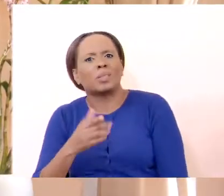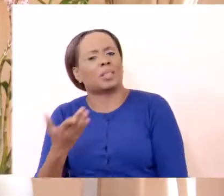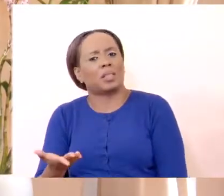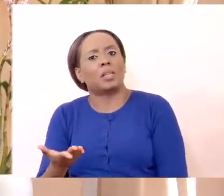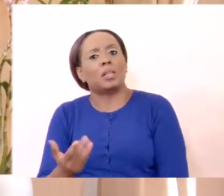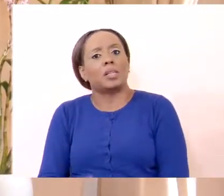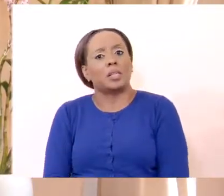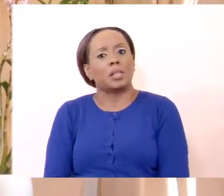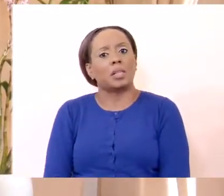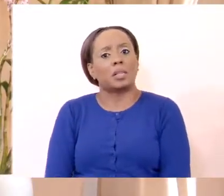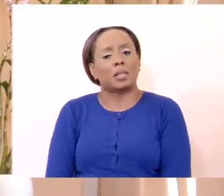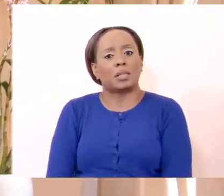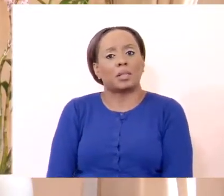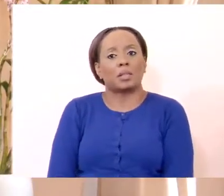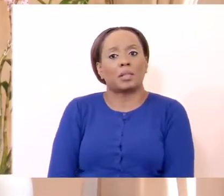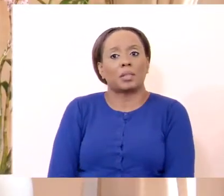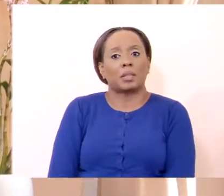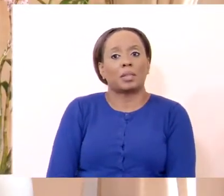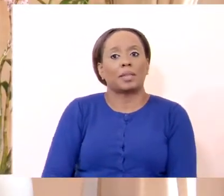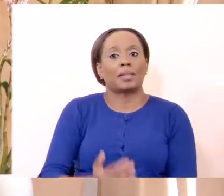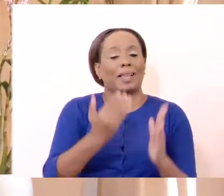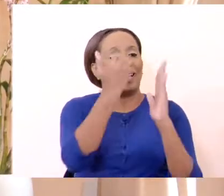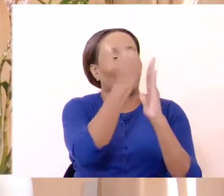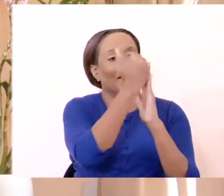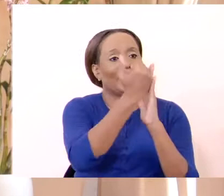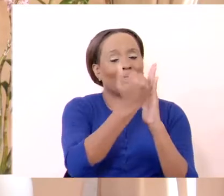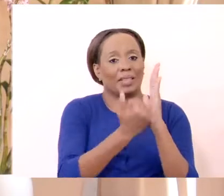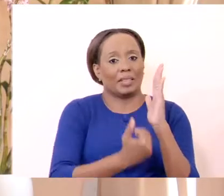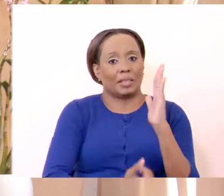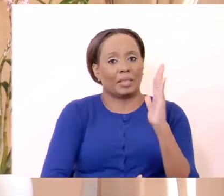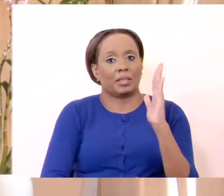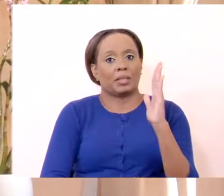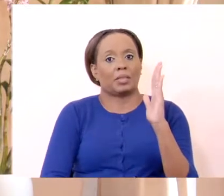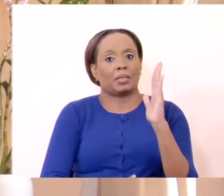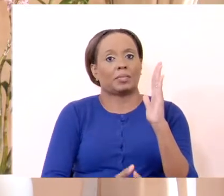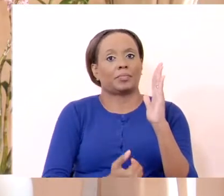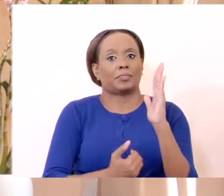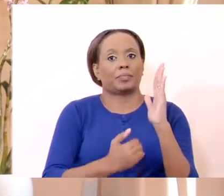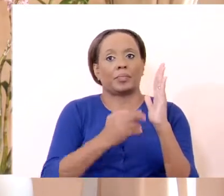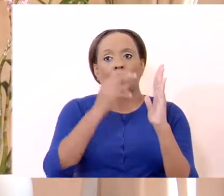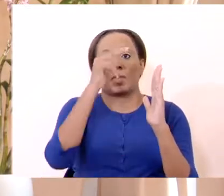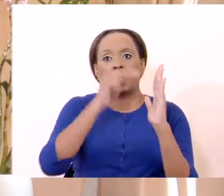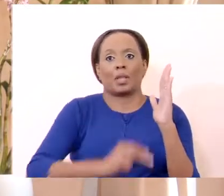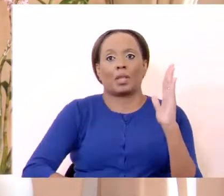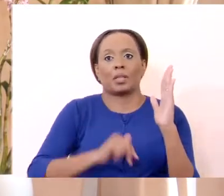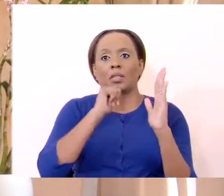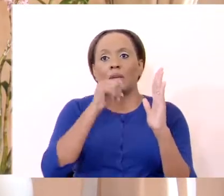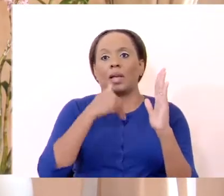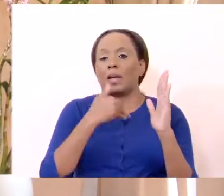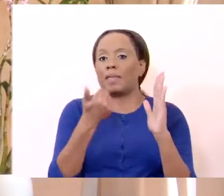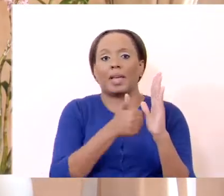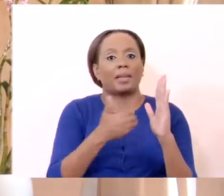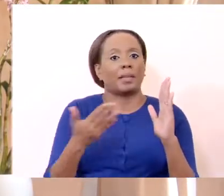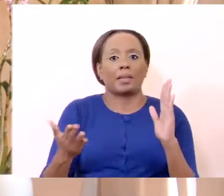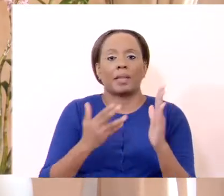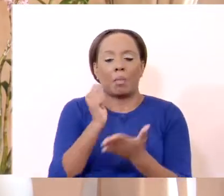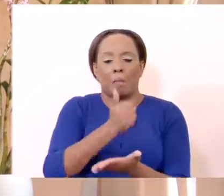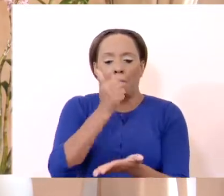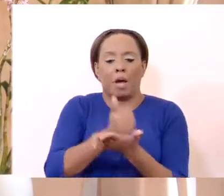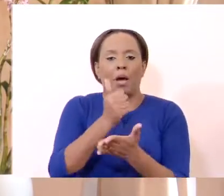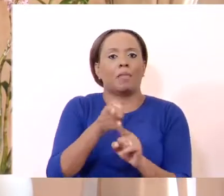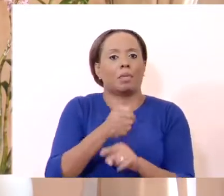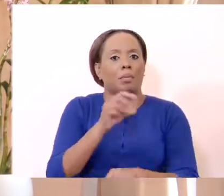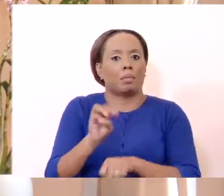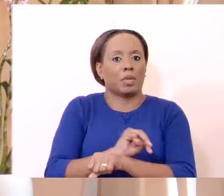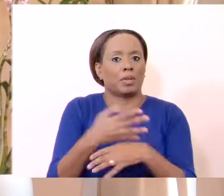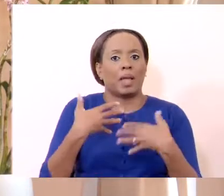that the document does not bear any official thing from the Ministry of Health and Wellness. I do not